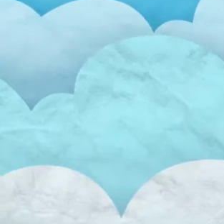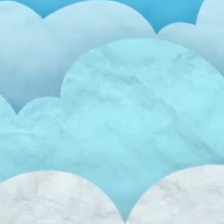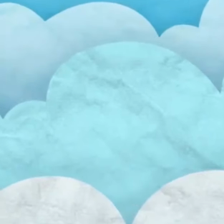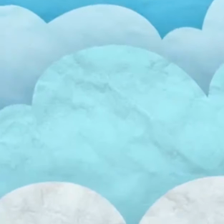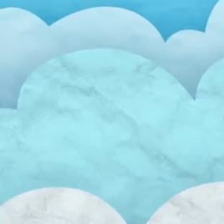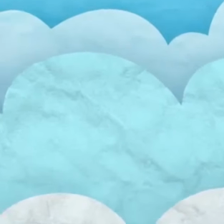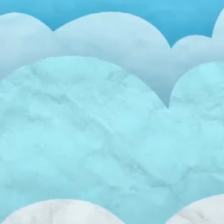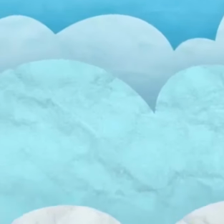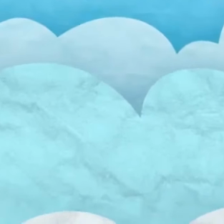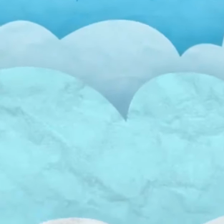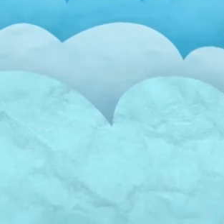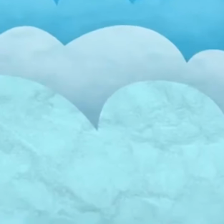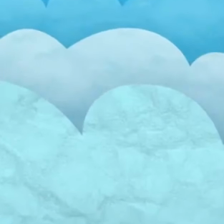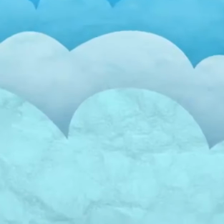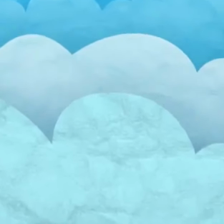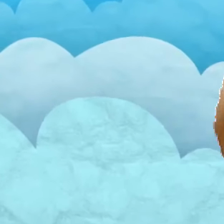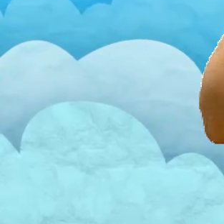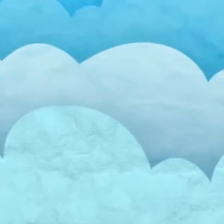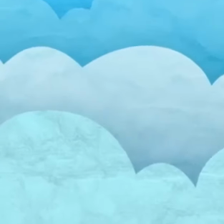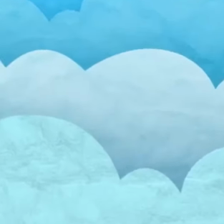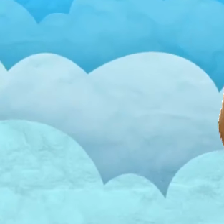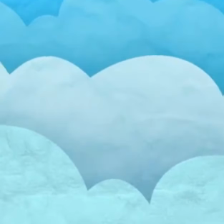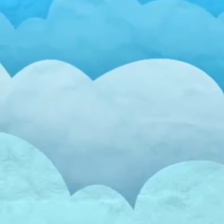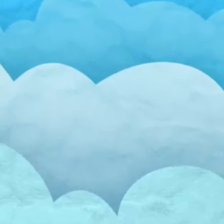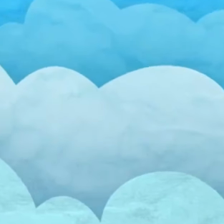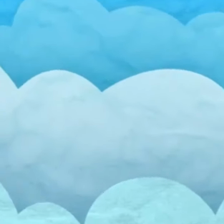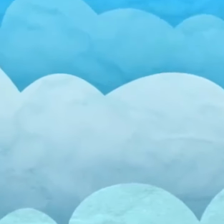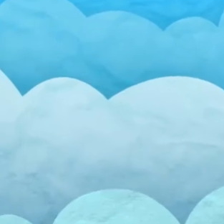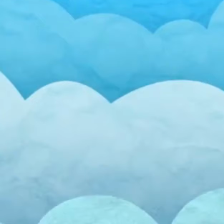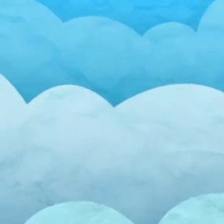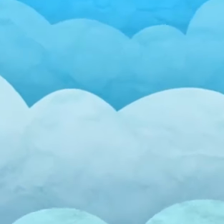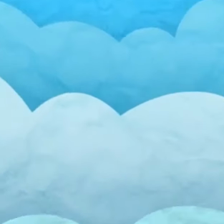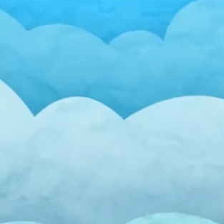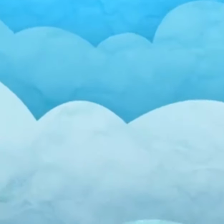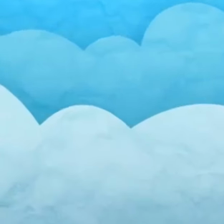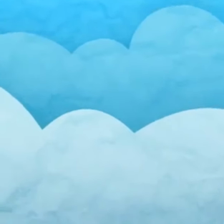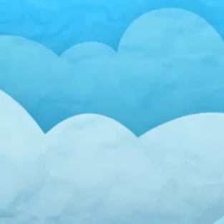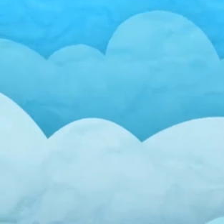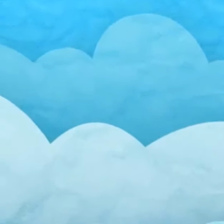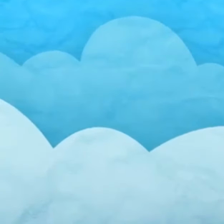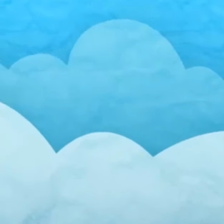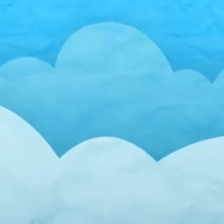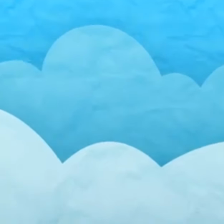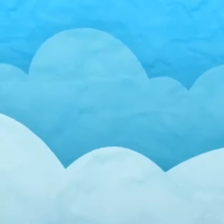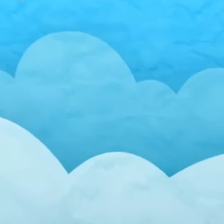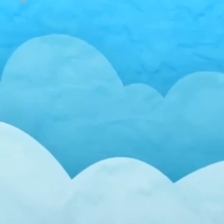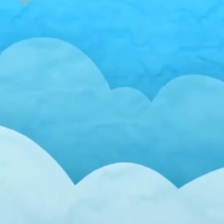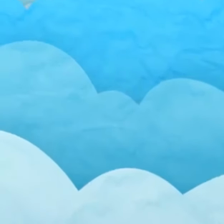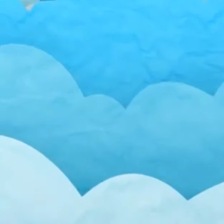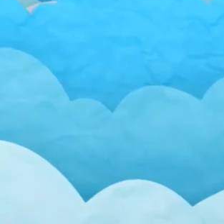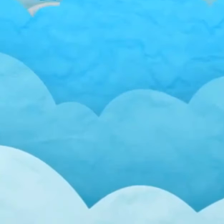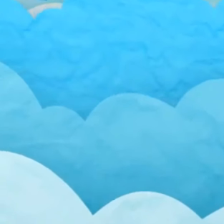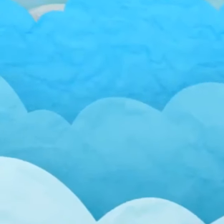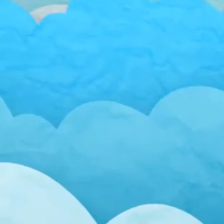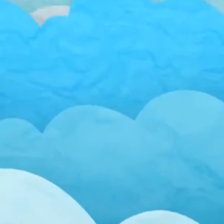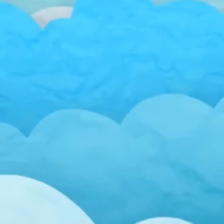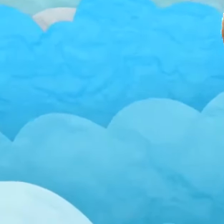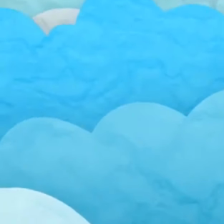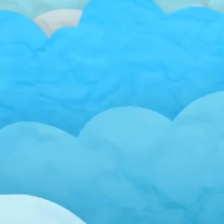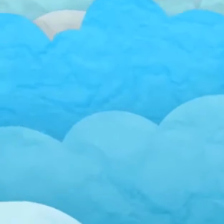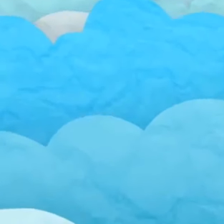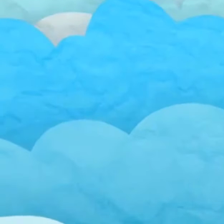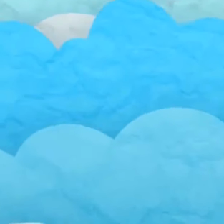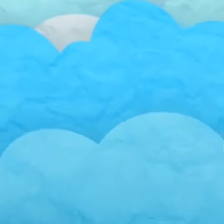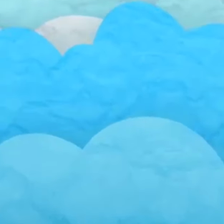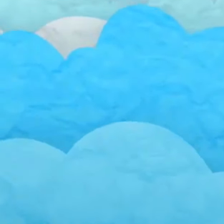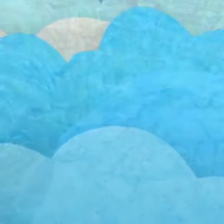halls and Willow. I'm here because I'm a sign language interpreter, and I work with a student who needs to use sign language.